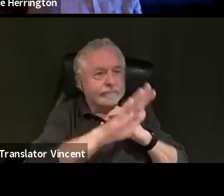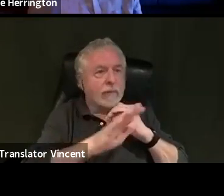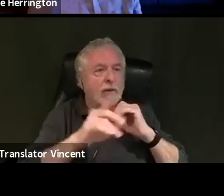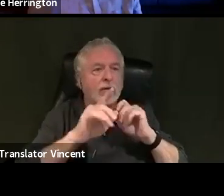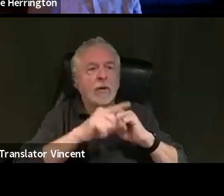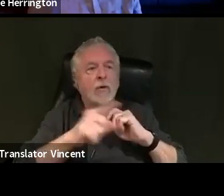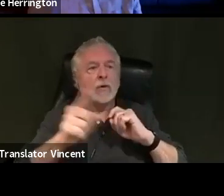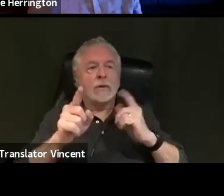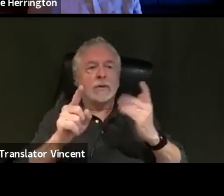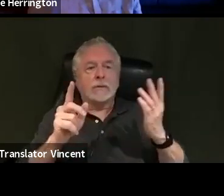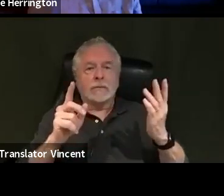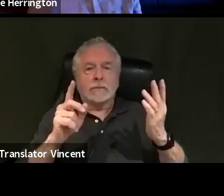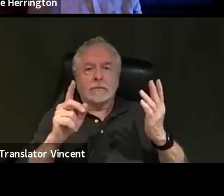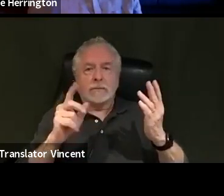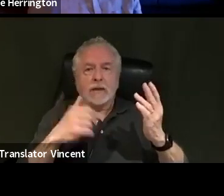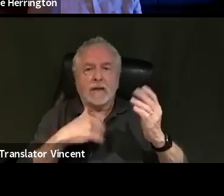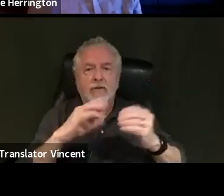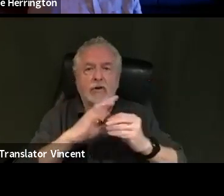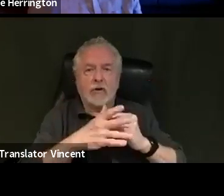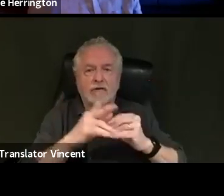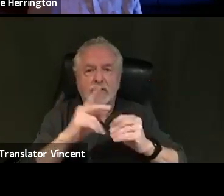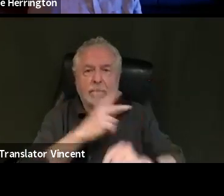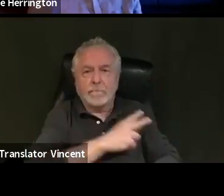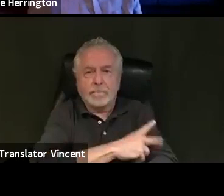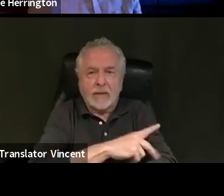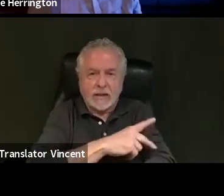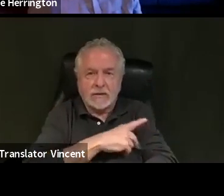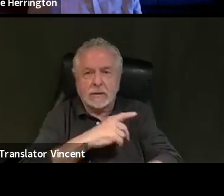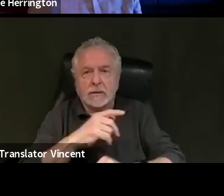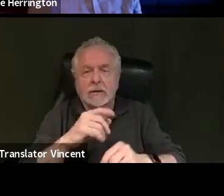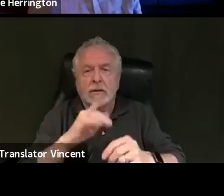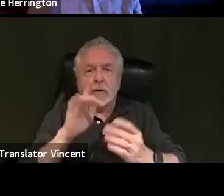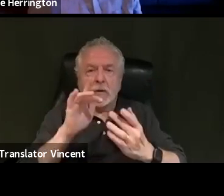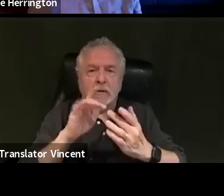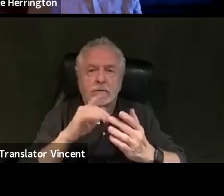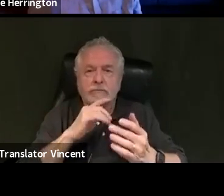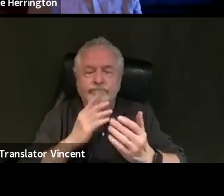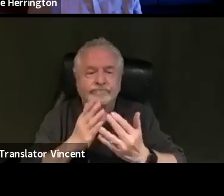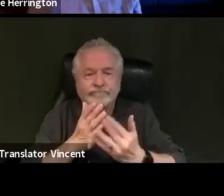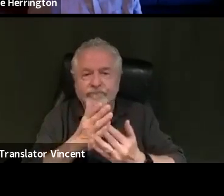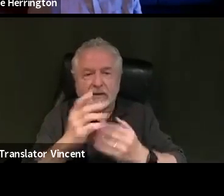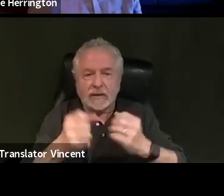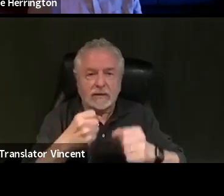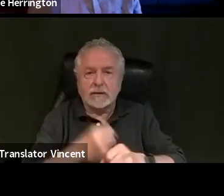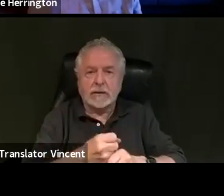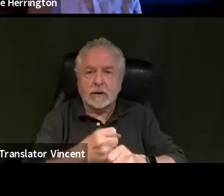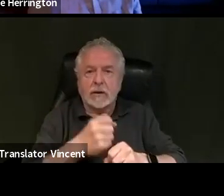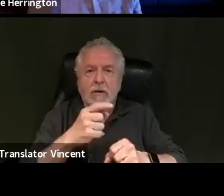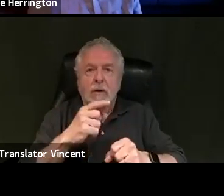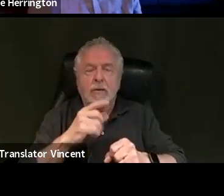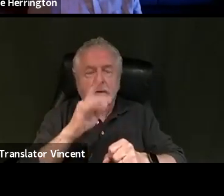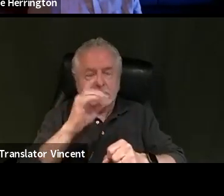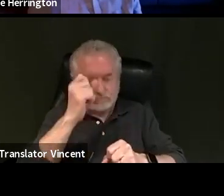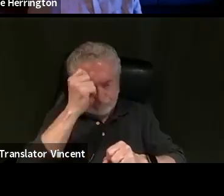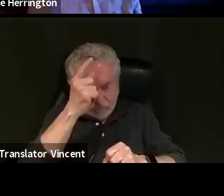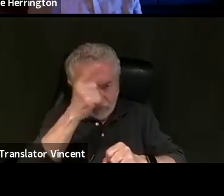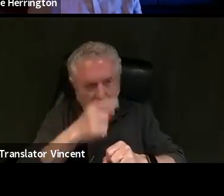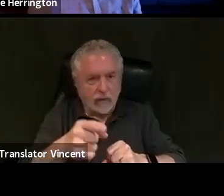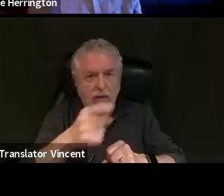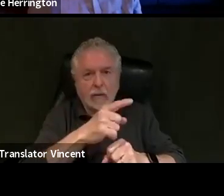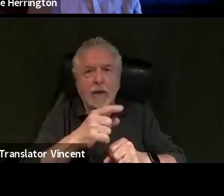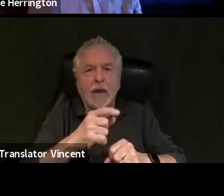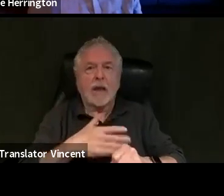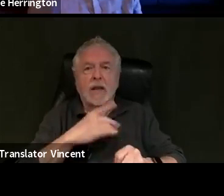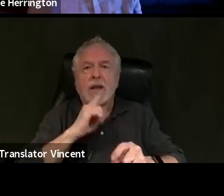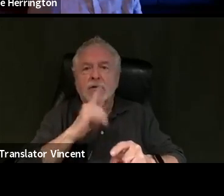those COVID patients that have met with death over the past year. And we sympathize with all of them. But I'm